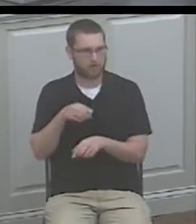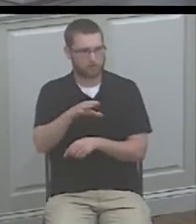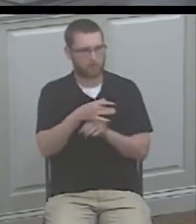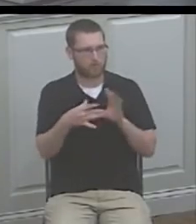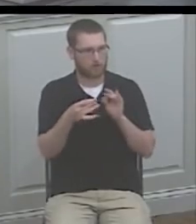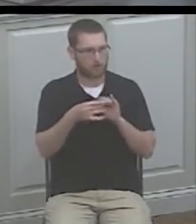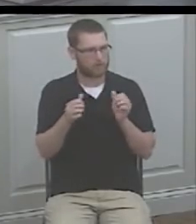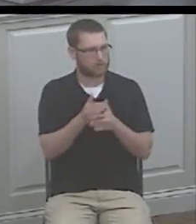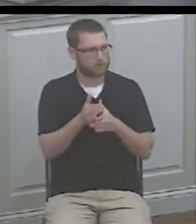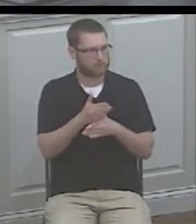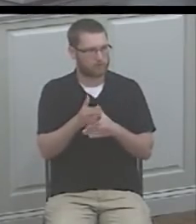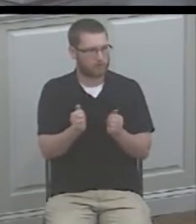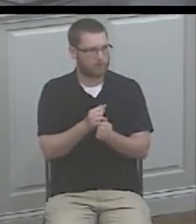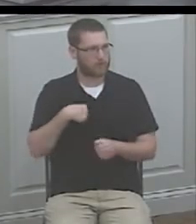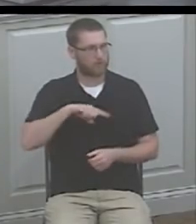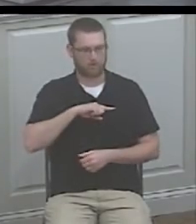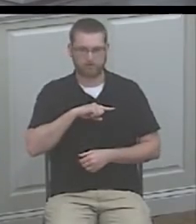remarks with us.